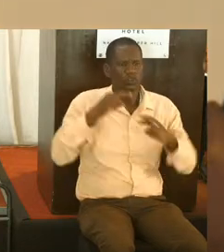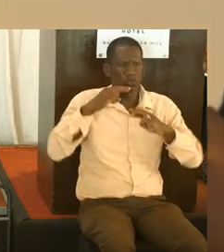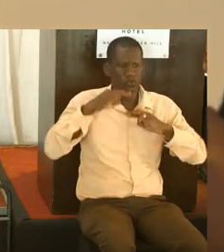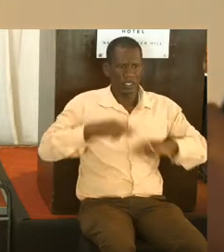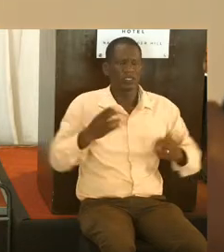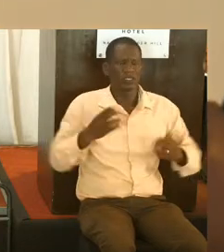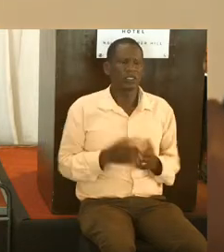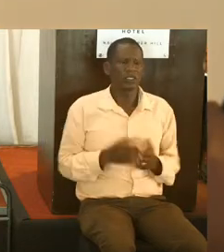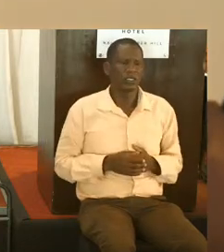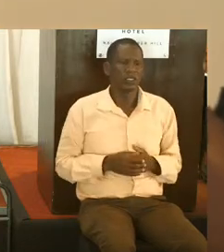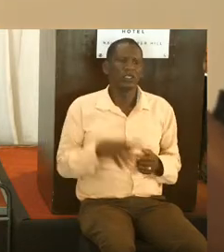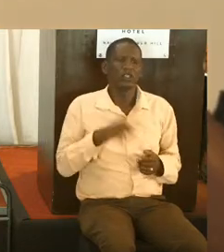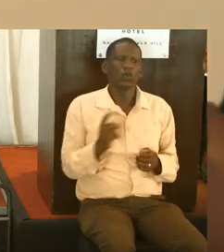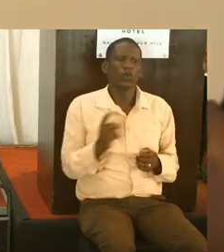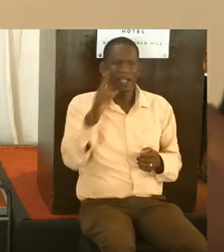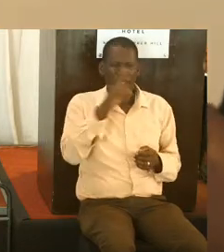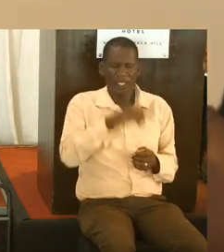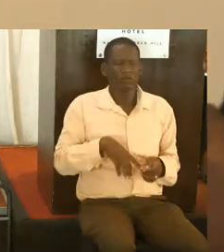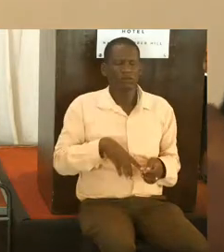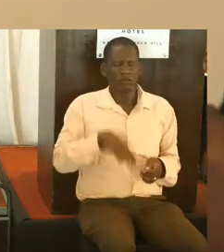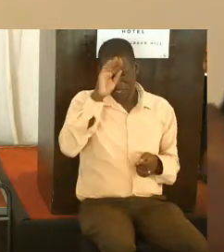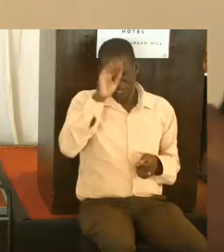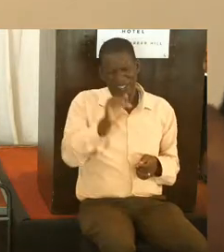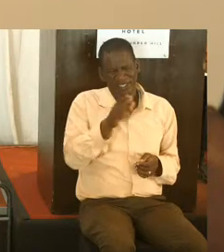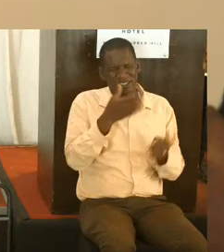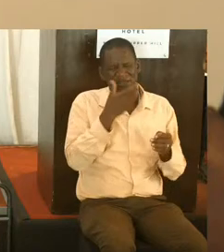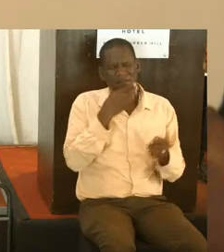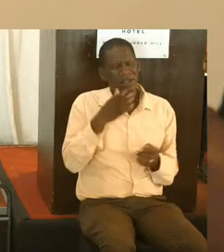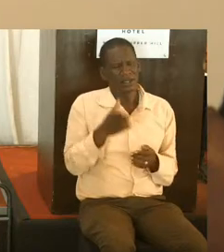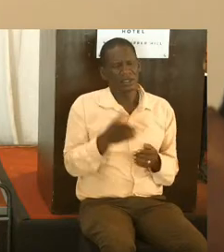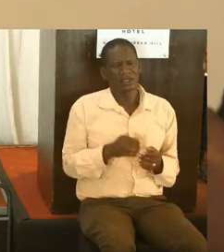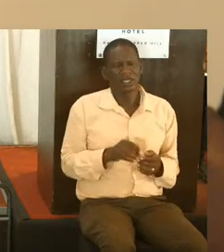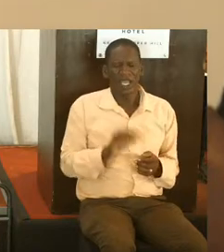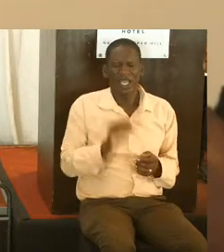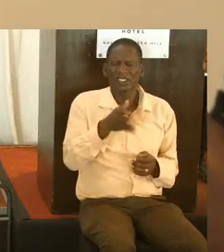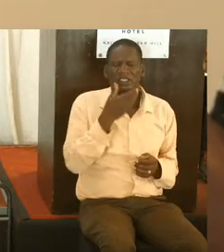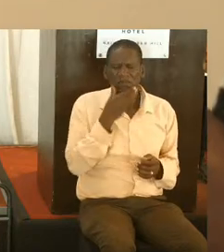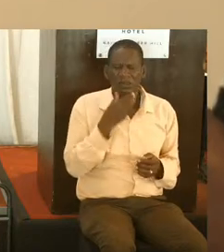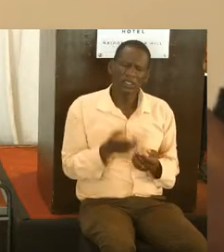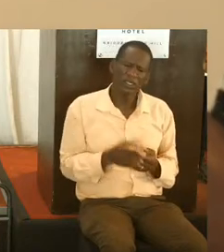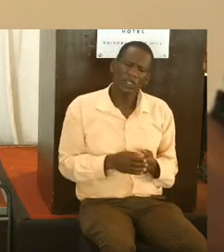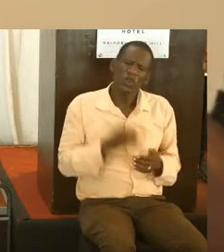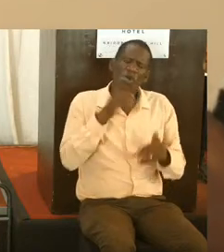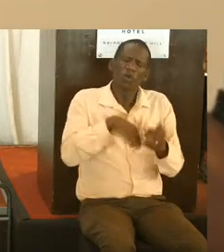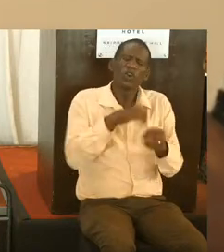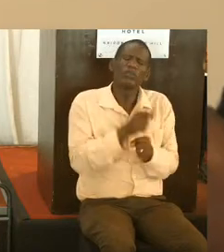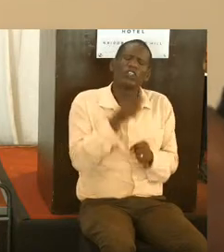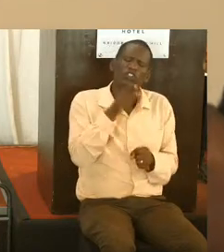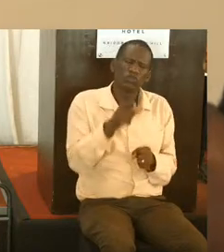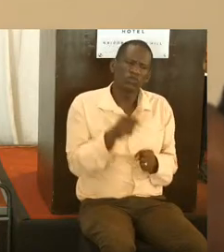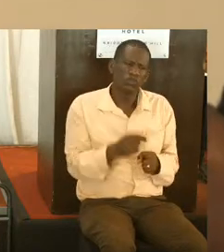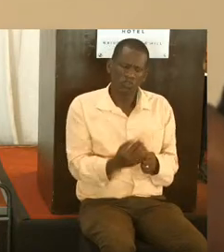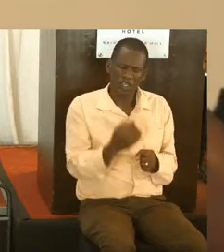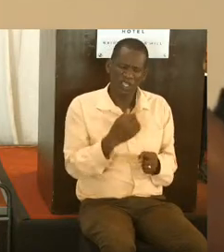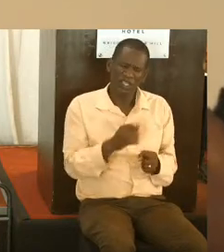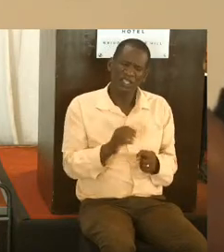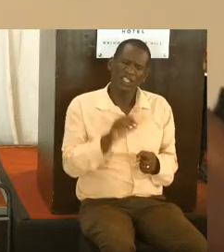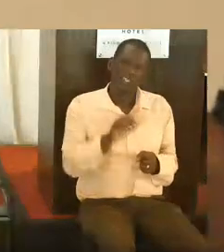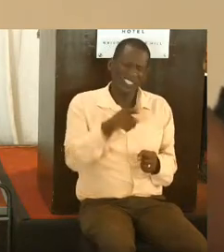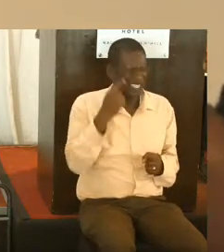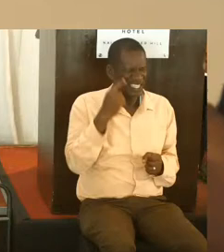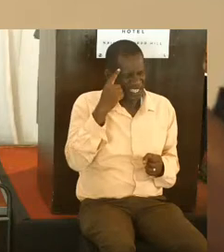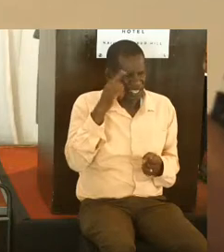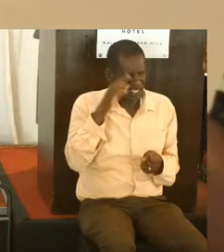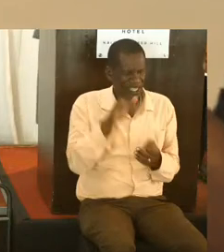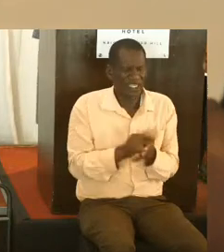rest so one day I got fed up and asked that gentleman a gentleman what makes in fact asked him in kiswell